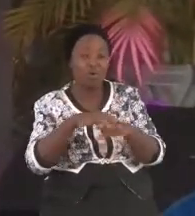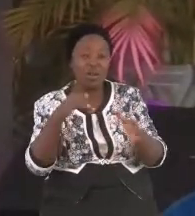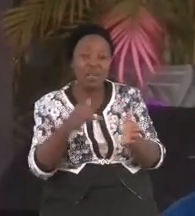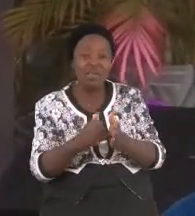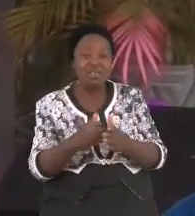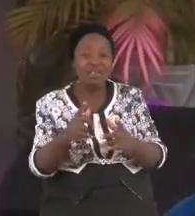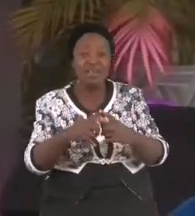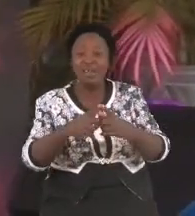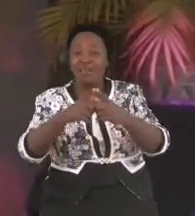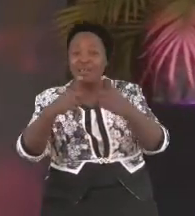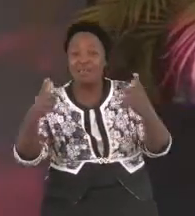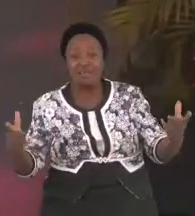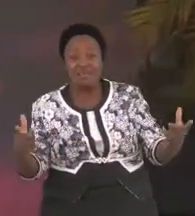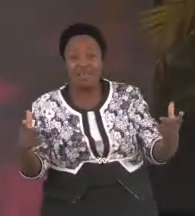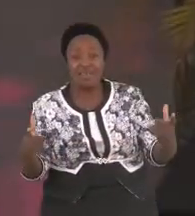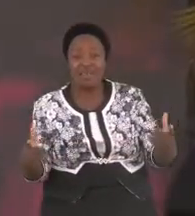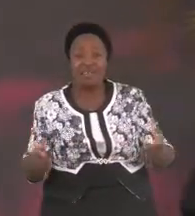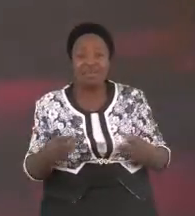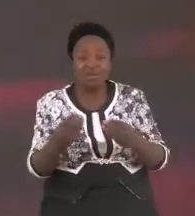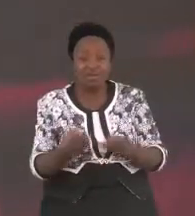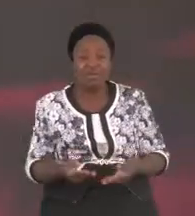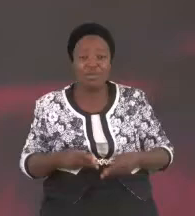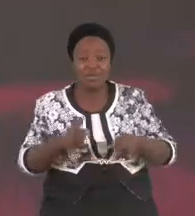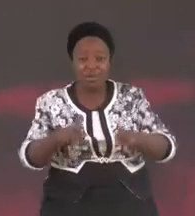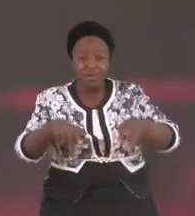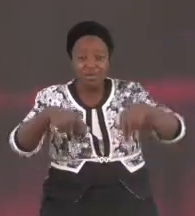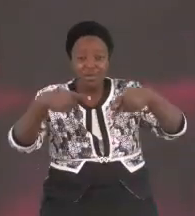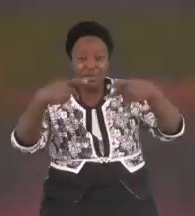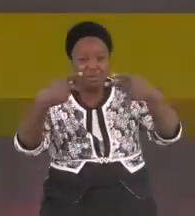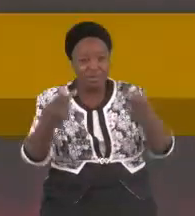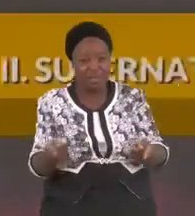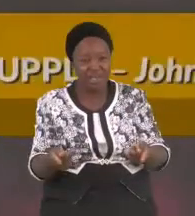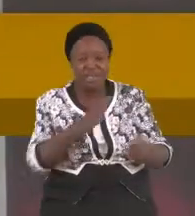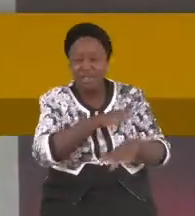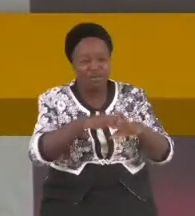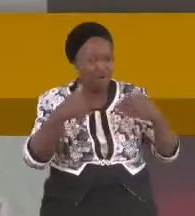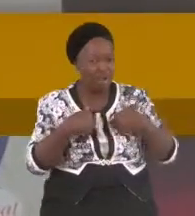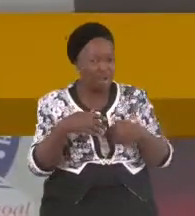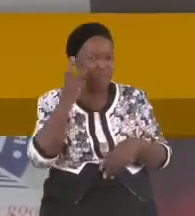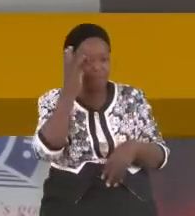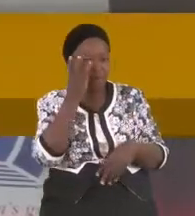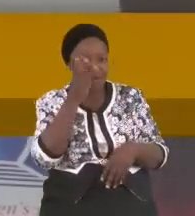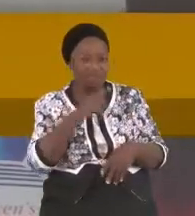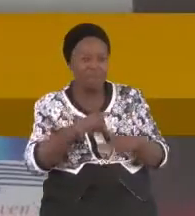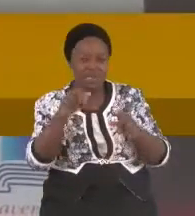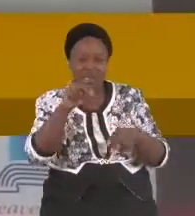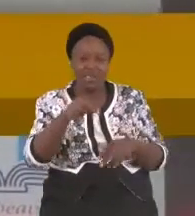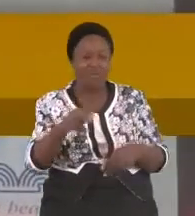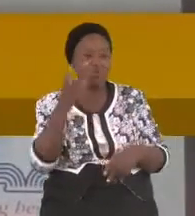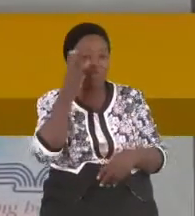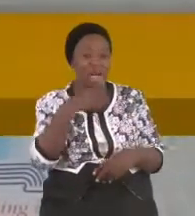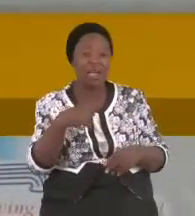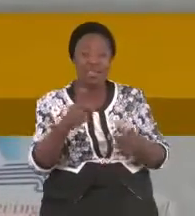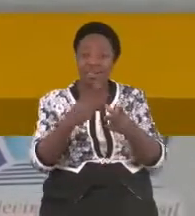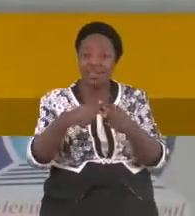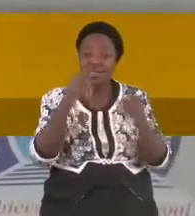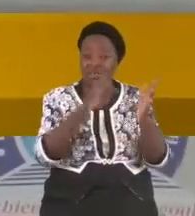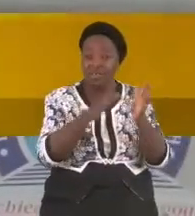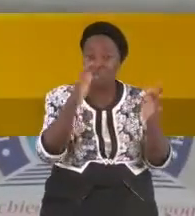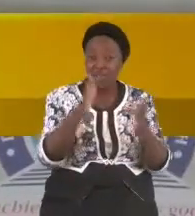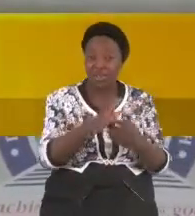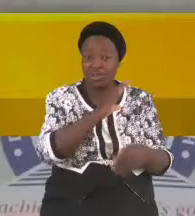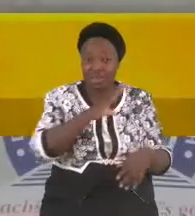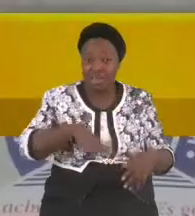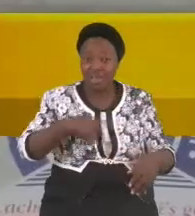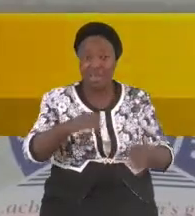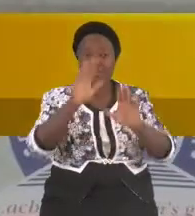Supernatural supply. They eat up the wine. They needed the wine. And then Jesus Christ, the miracle worker,